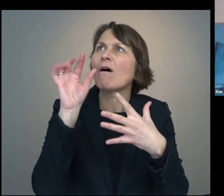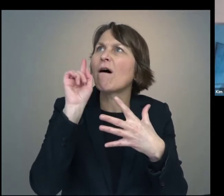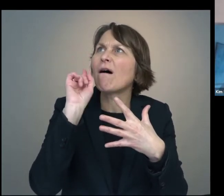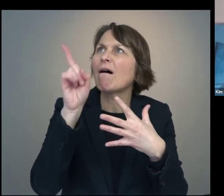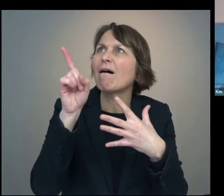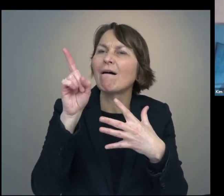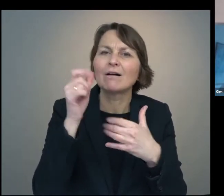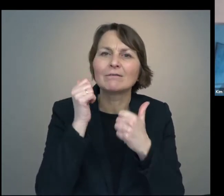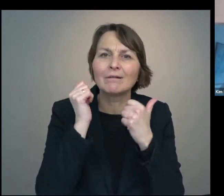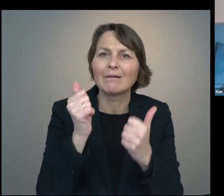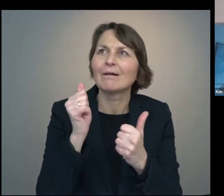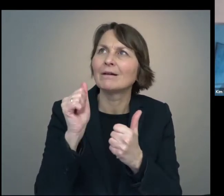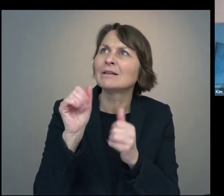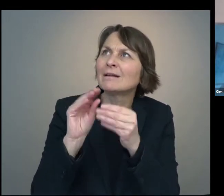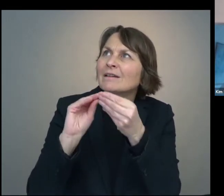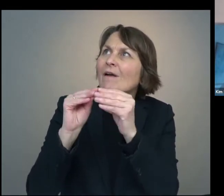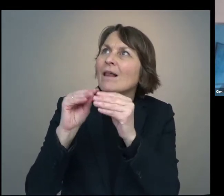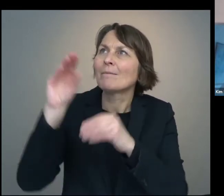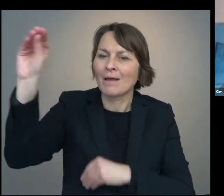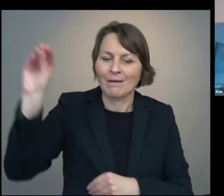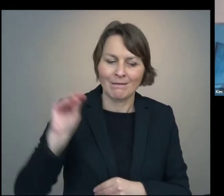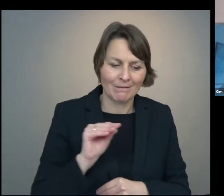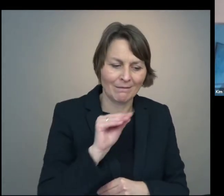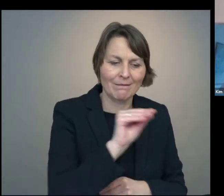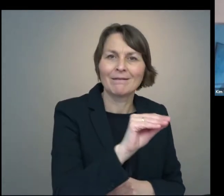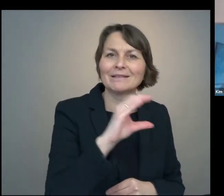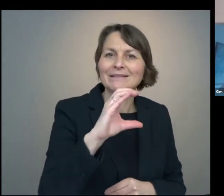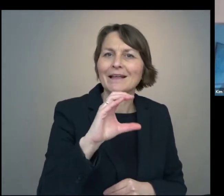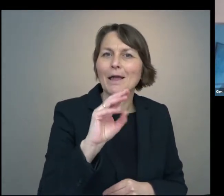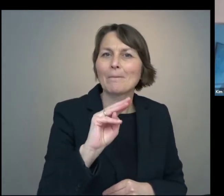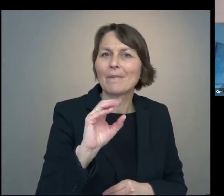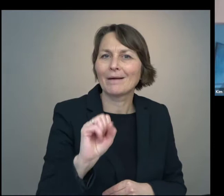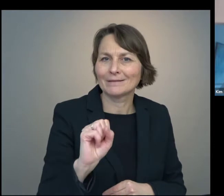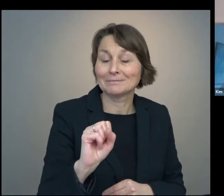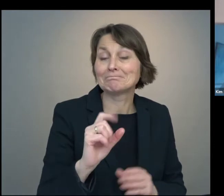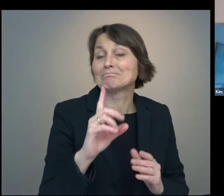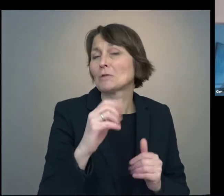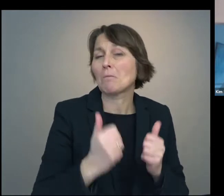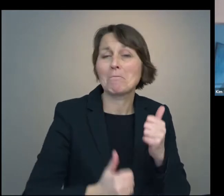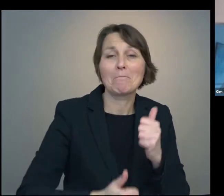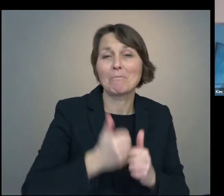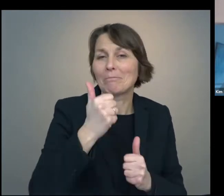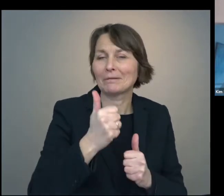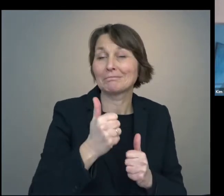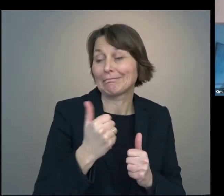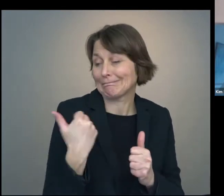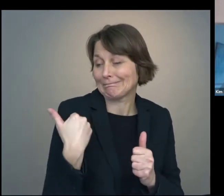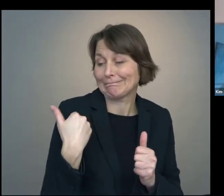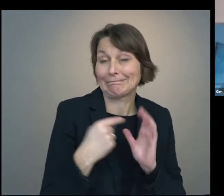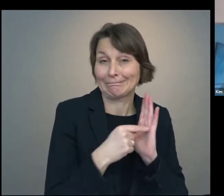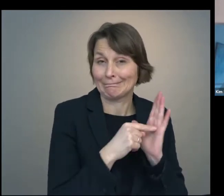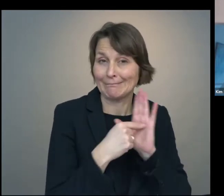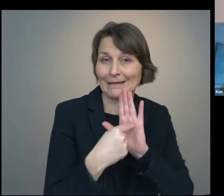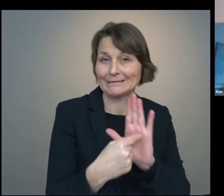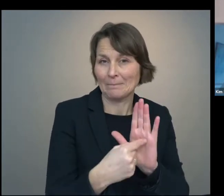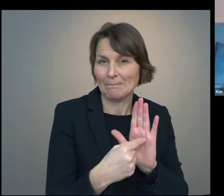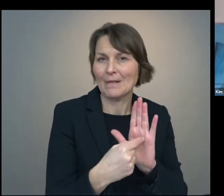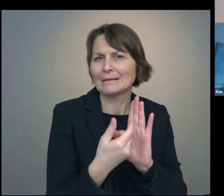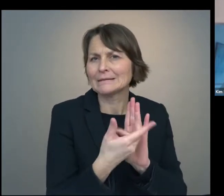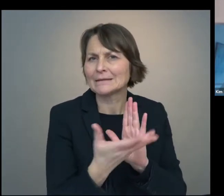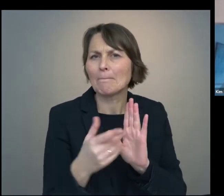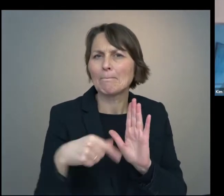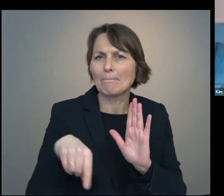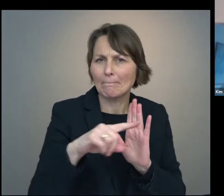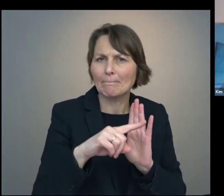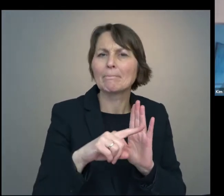actually flows down and ends up in the CMS. I think the best, most recent example of that is some of the